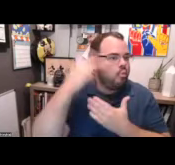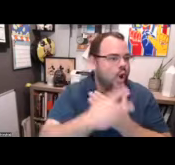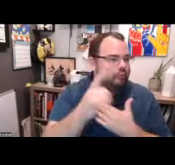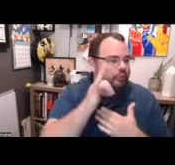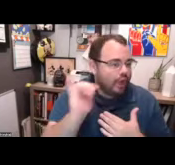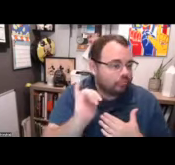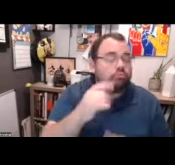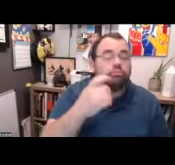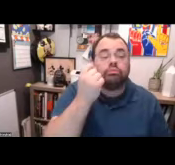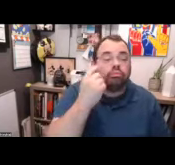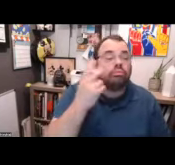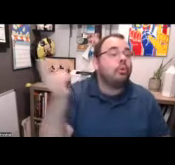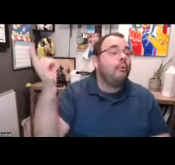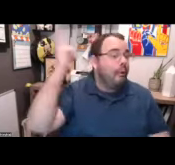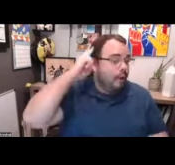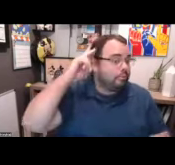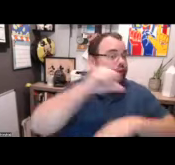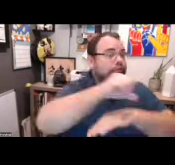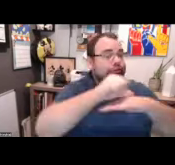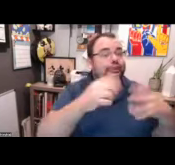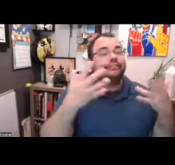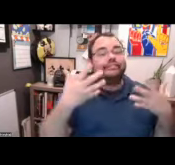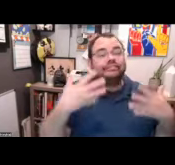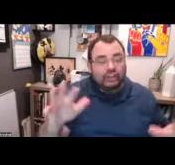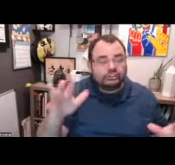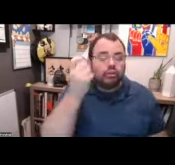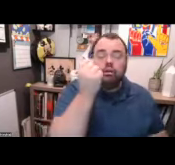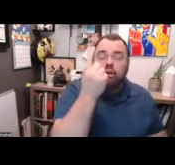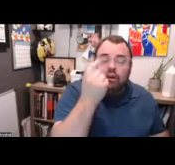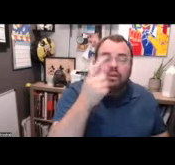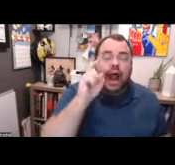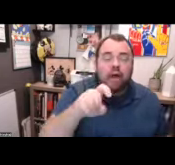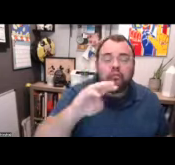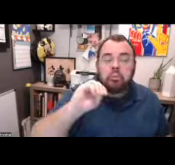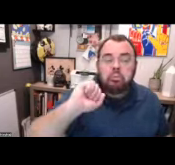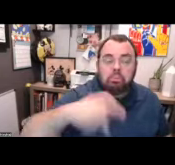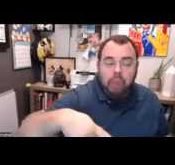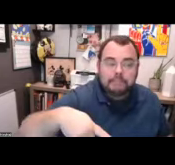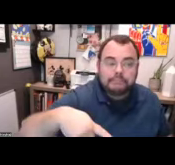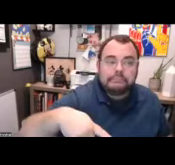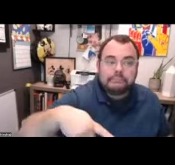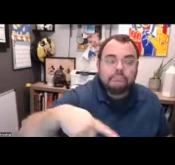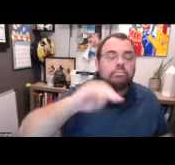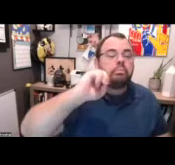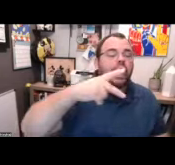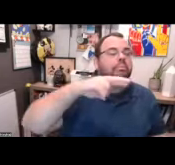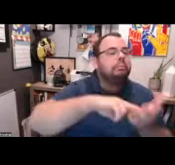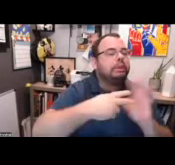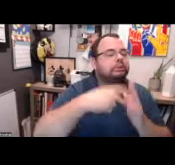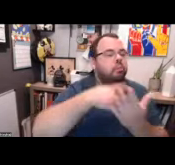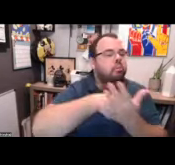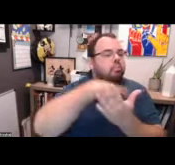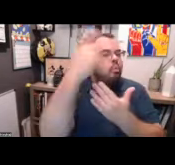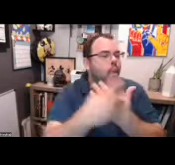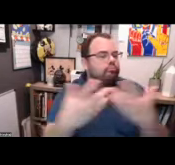want to see the first one, what it looked like? The first surgery, when it was done, now understand, it was a